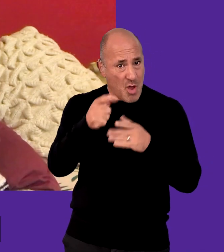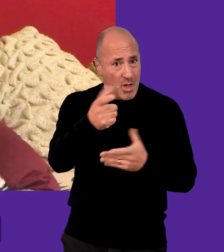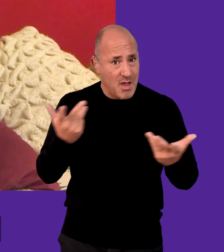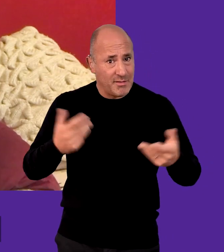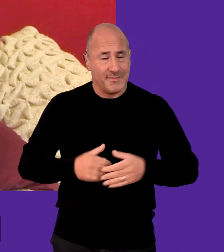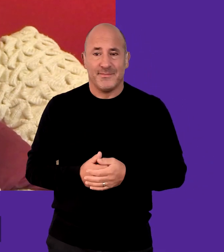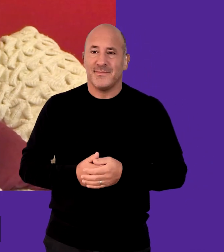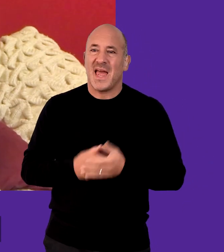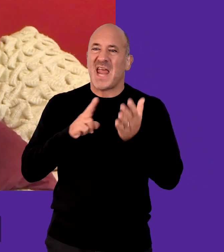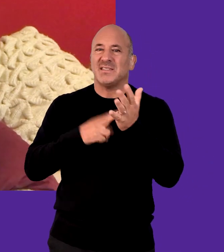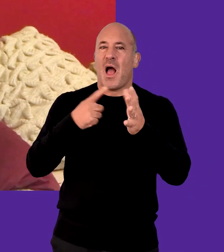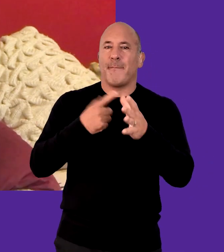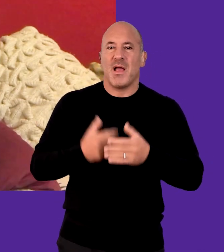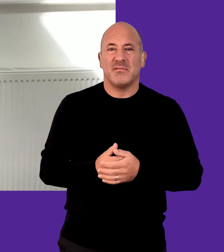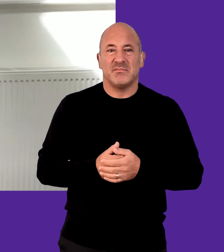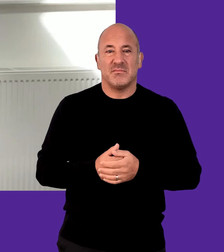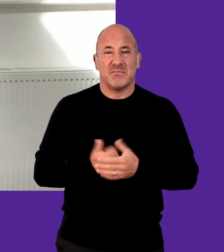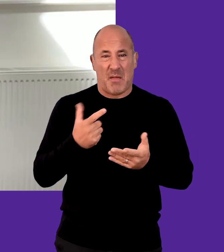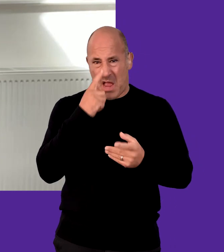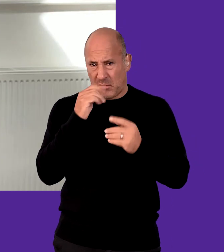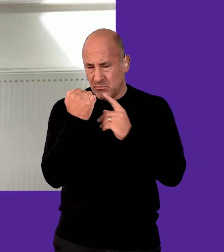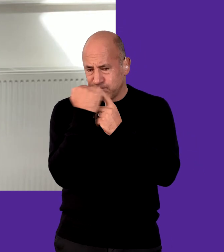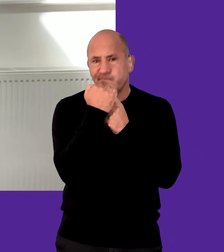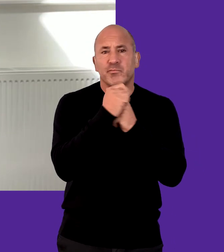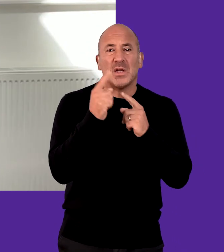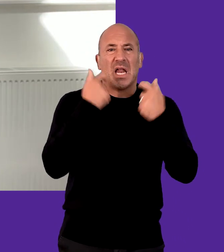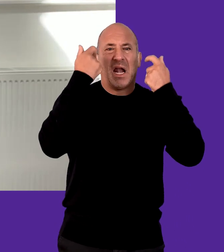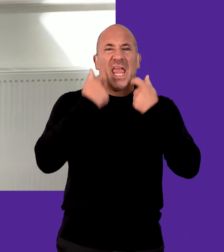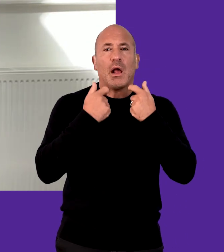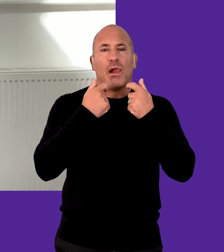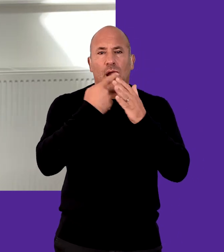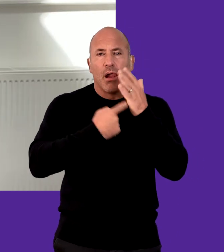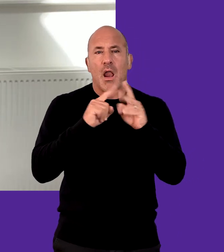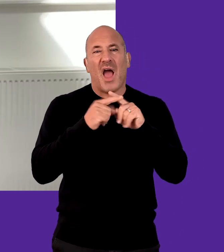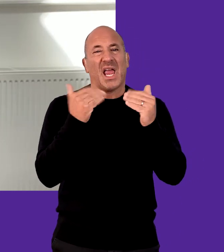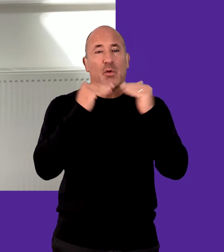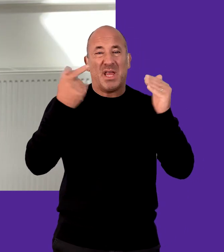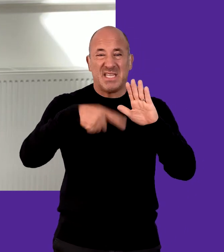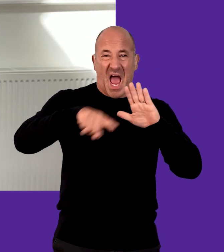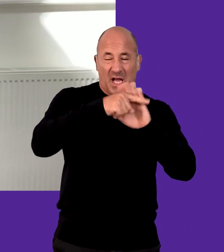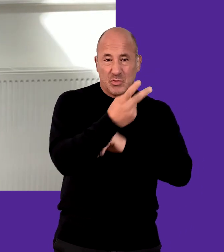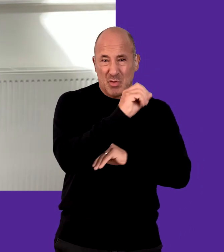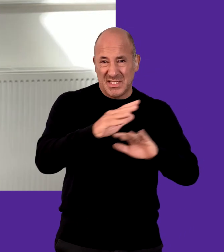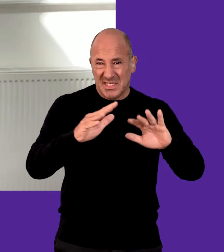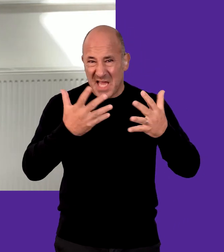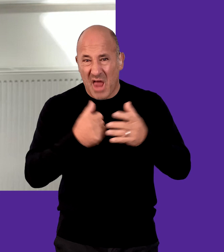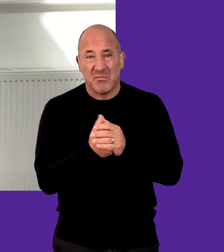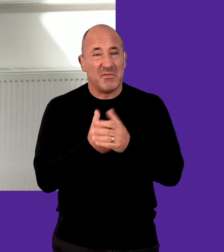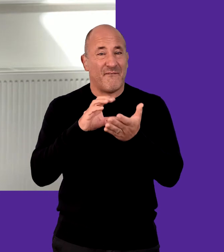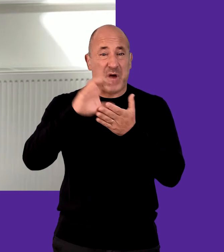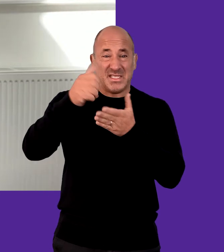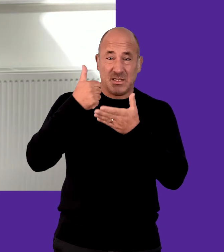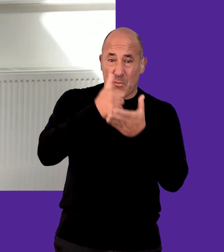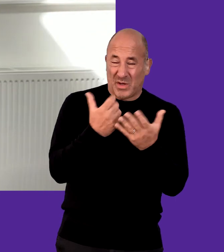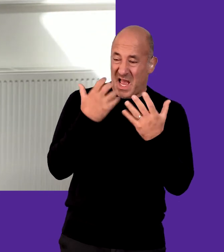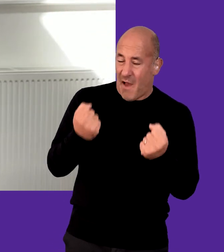lived experience of disability? Natalie Amber. Maybe you can brush up on legal framework such as the Equality